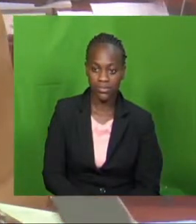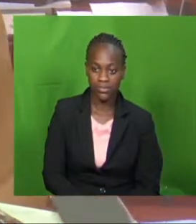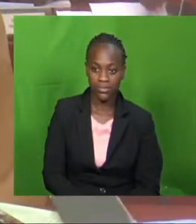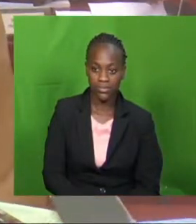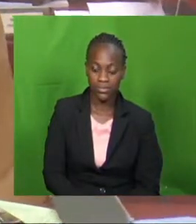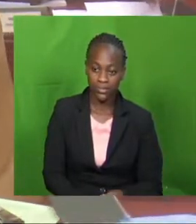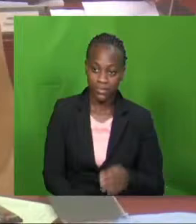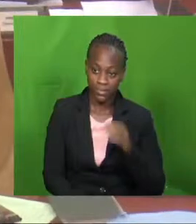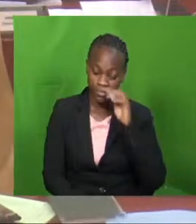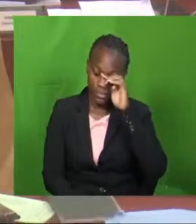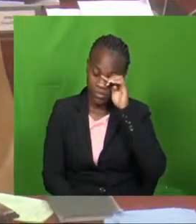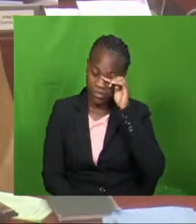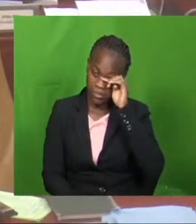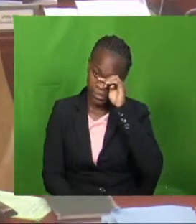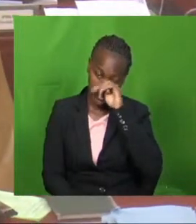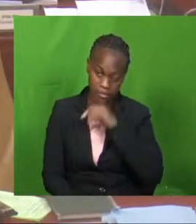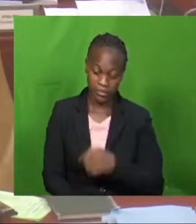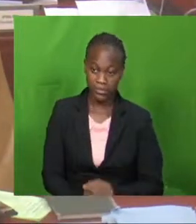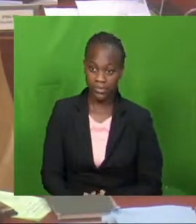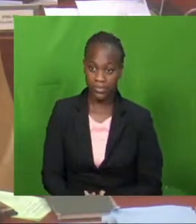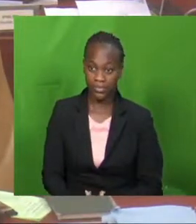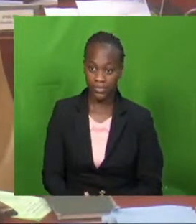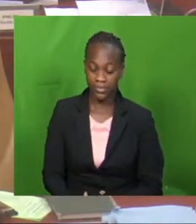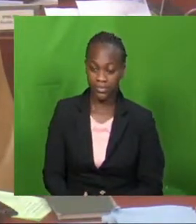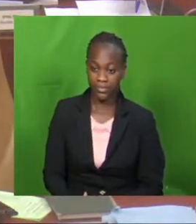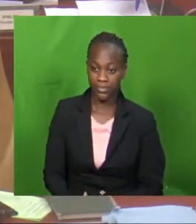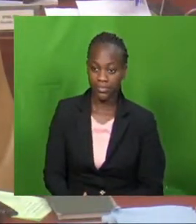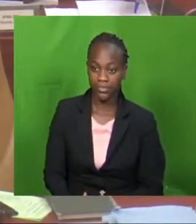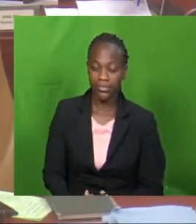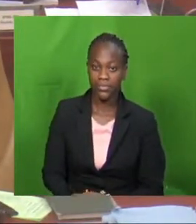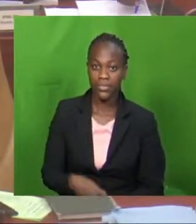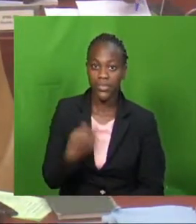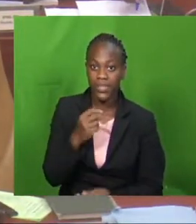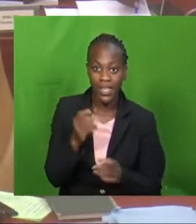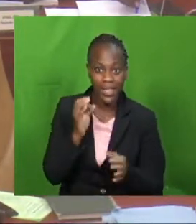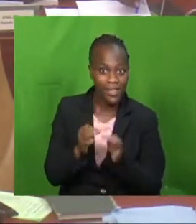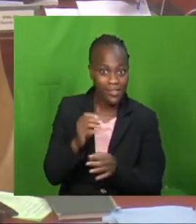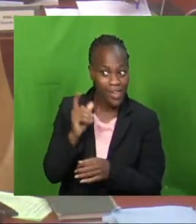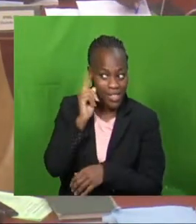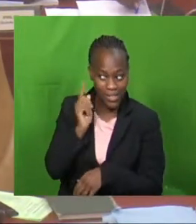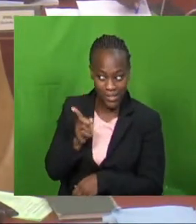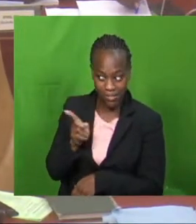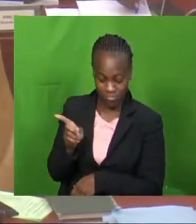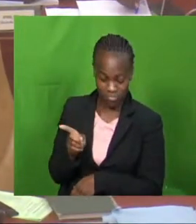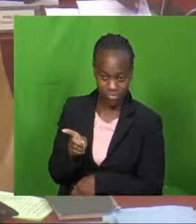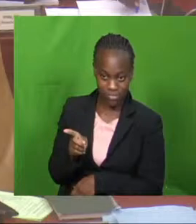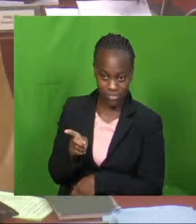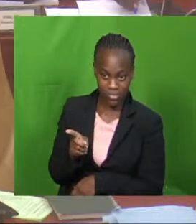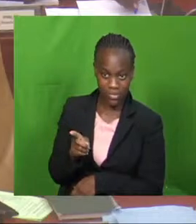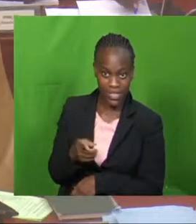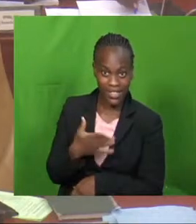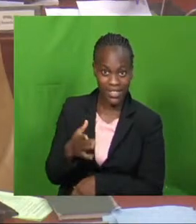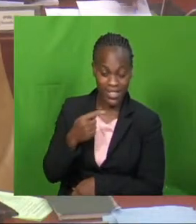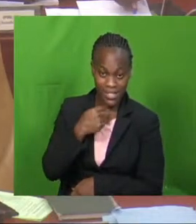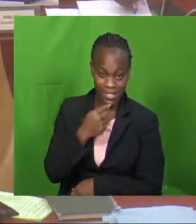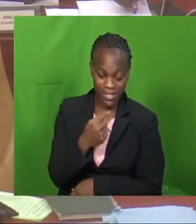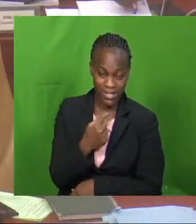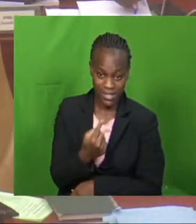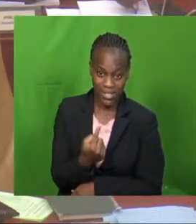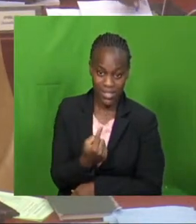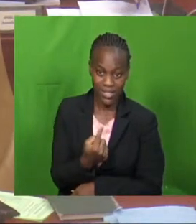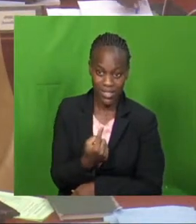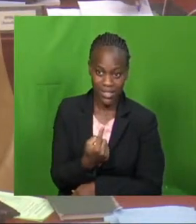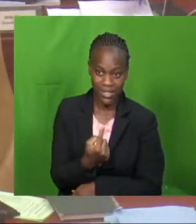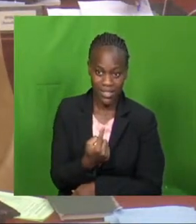Honorable Leader, can you withdraw that statement for me, please? Mr. Speaker, you heard my colleague and the things that he said.